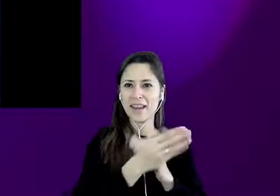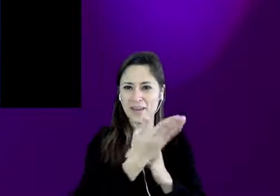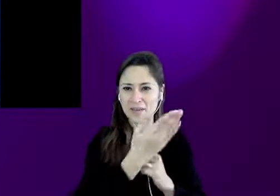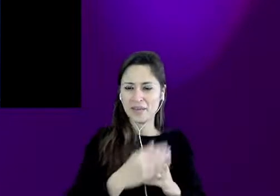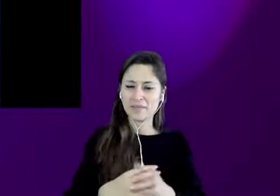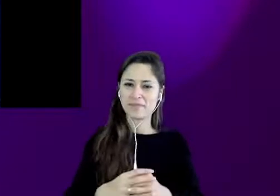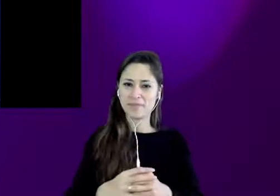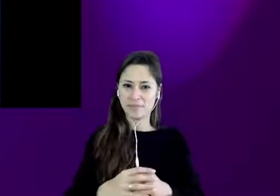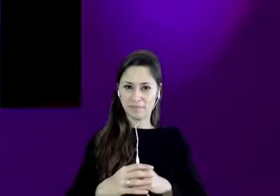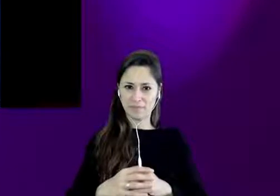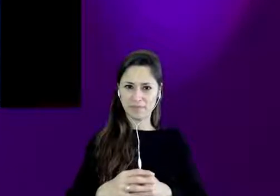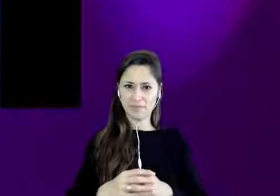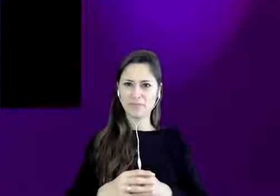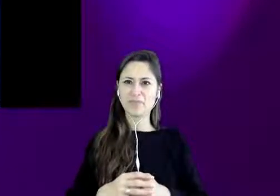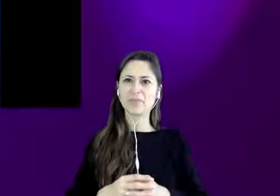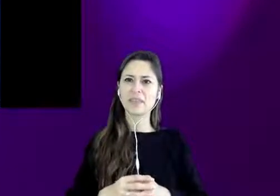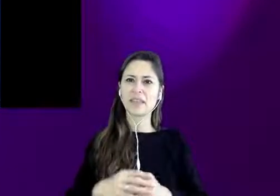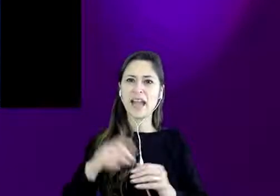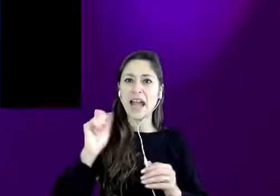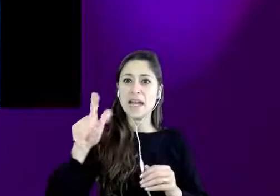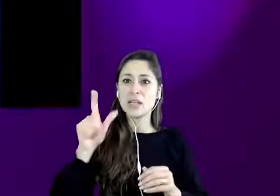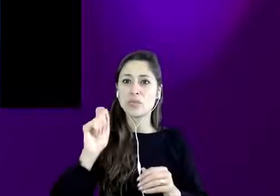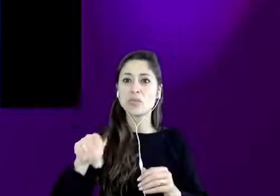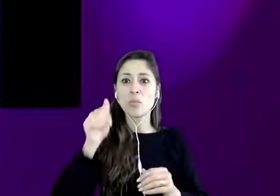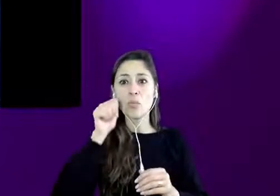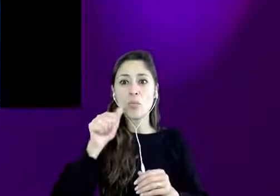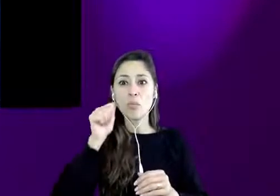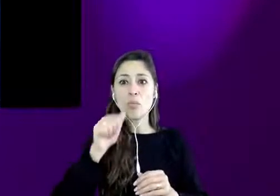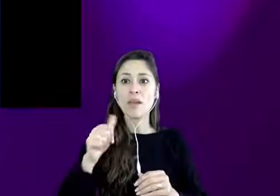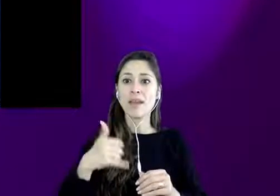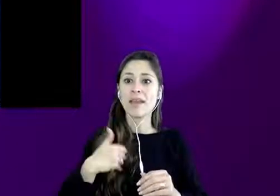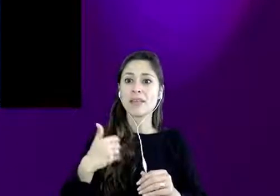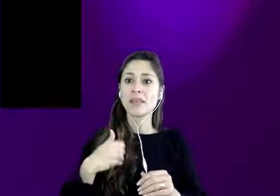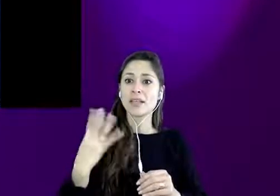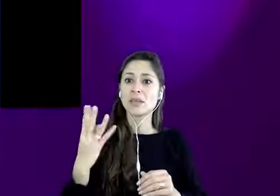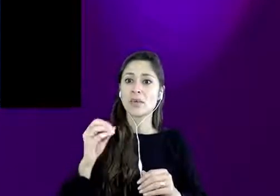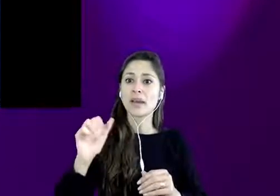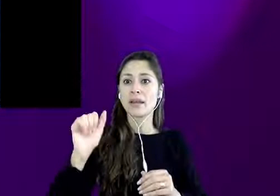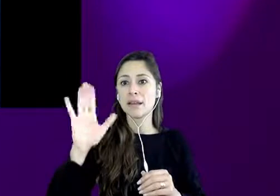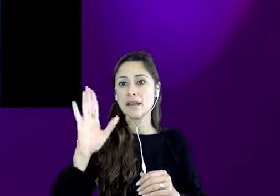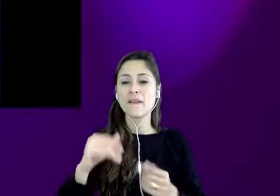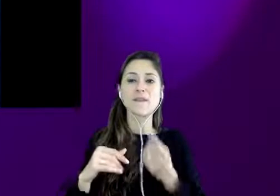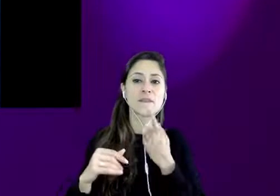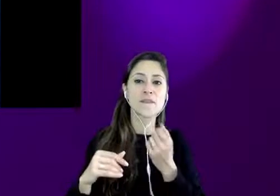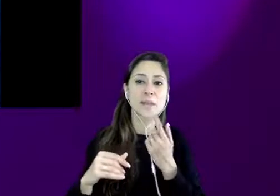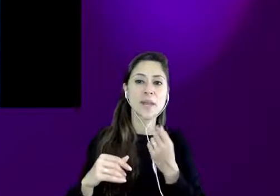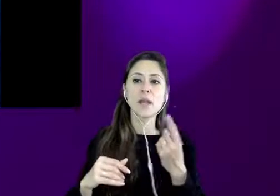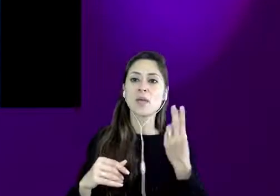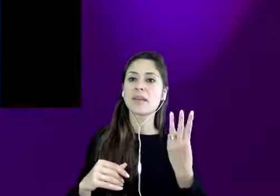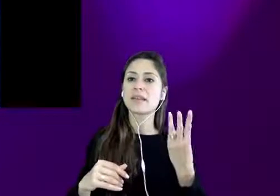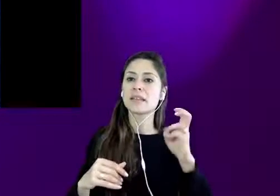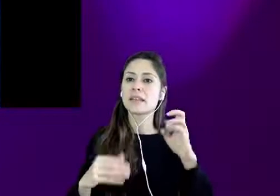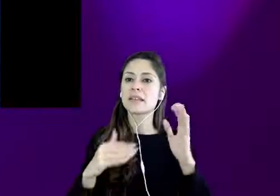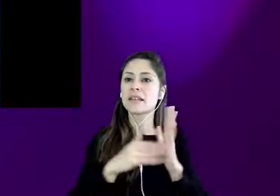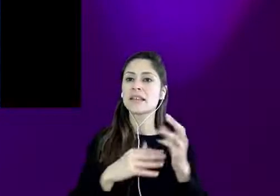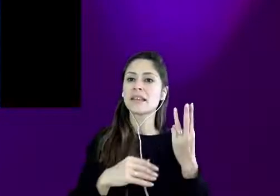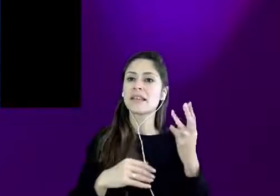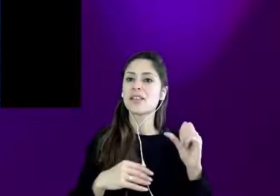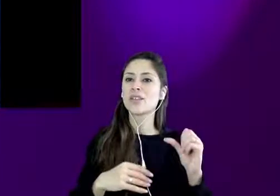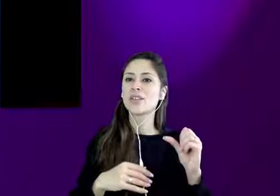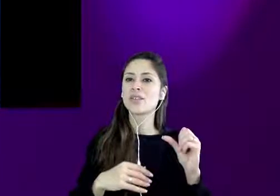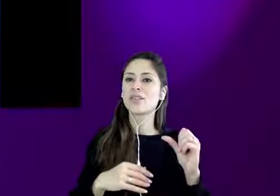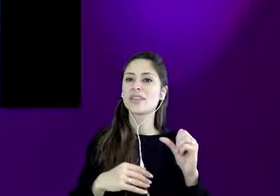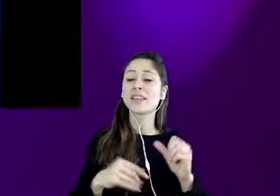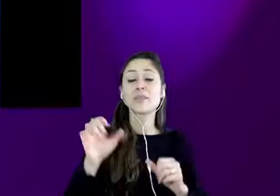the 35 to 39. Even there, in Europe, across all Europe, more and more women are waiting to have their